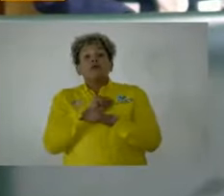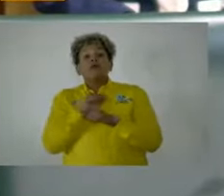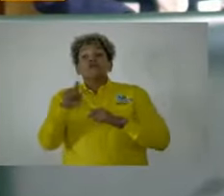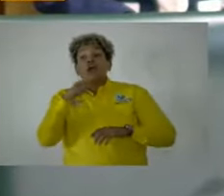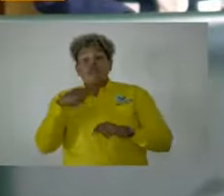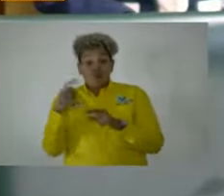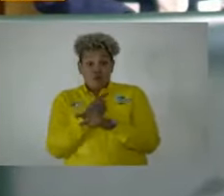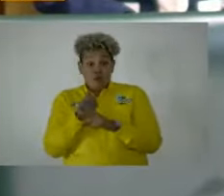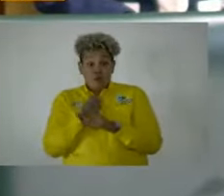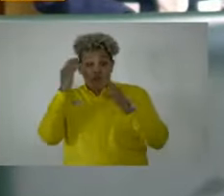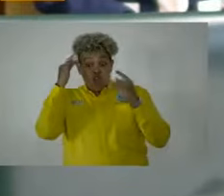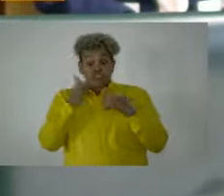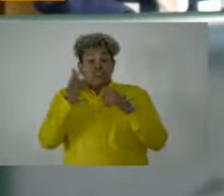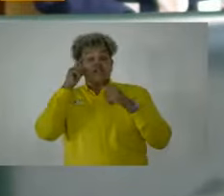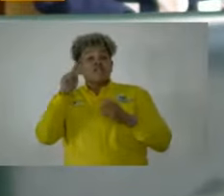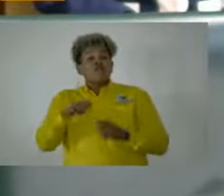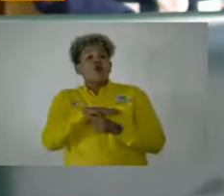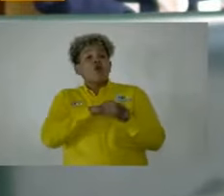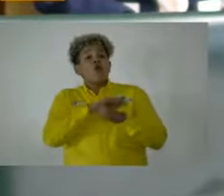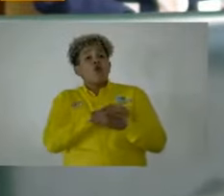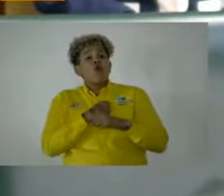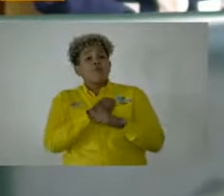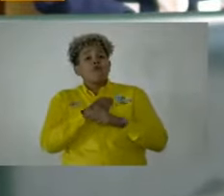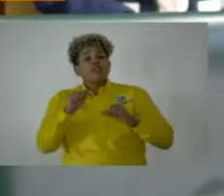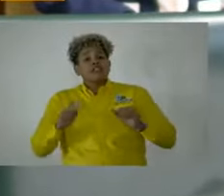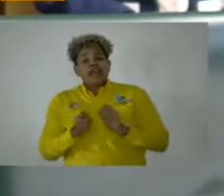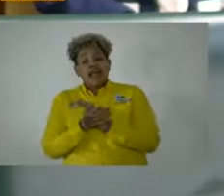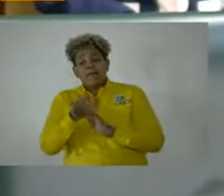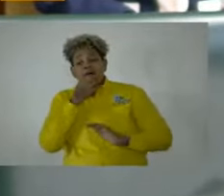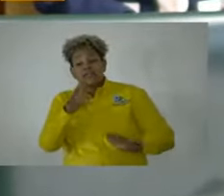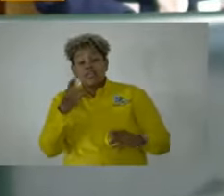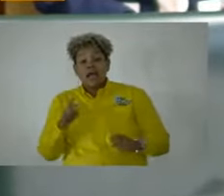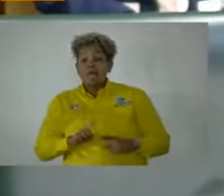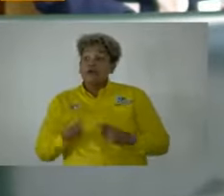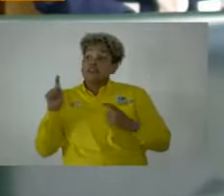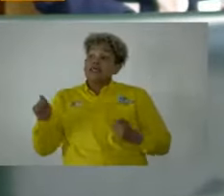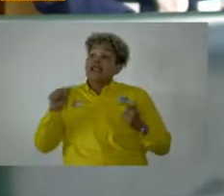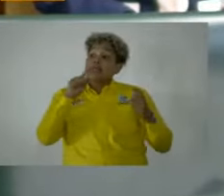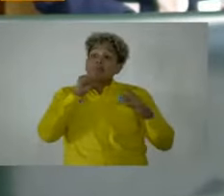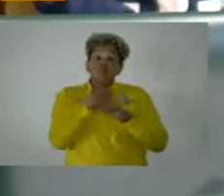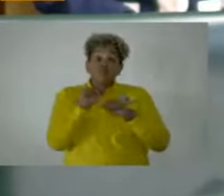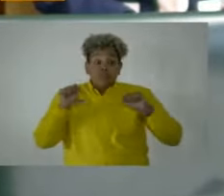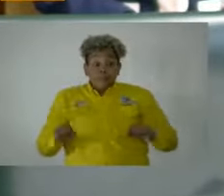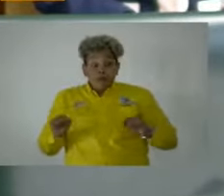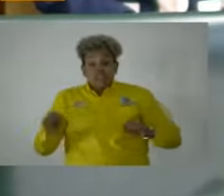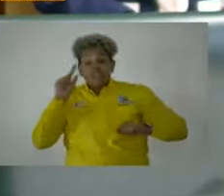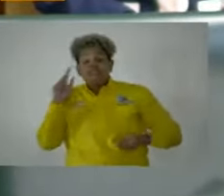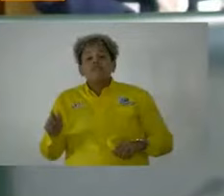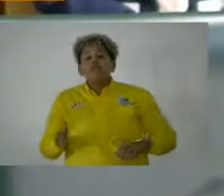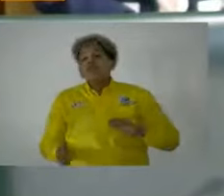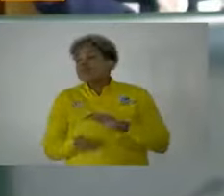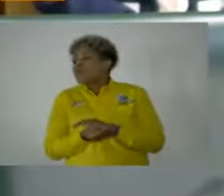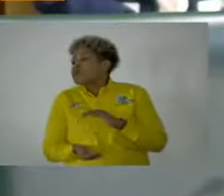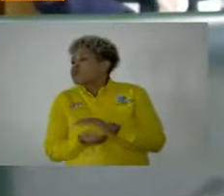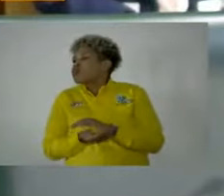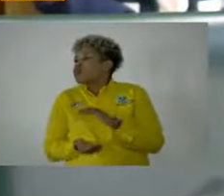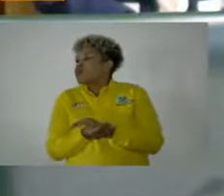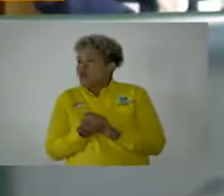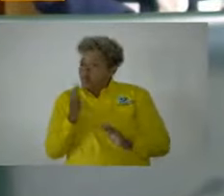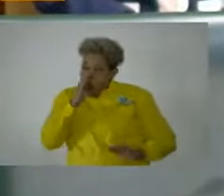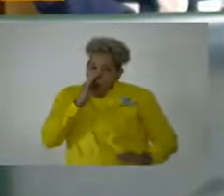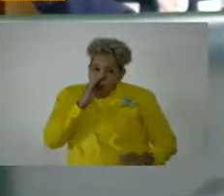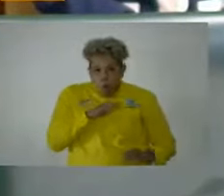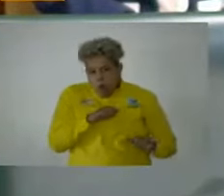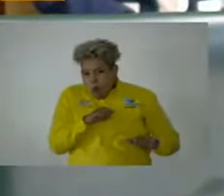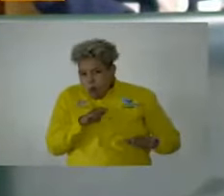there's proper consideration for local production capacity and to eliminate the possibility for nepotism, cronyism, and other